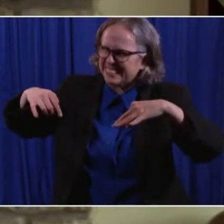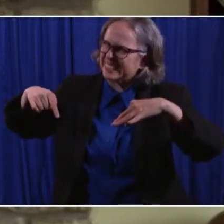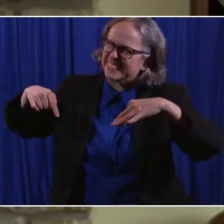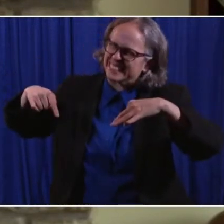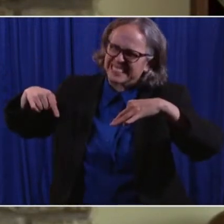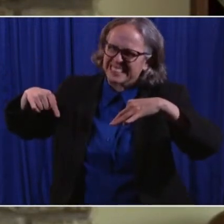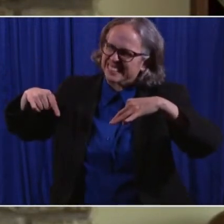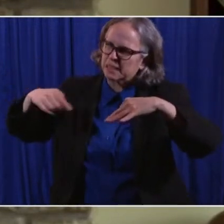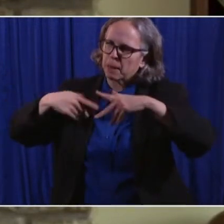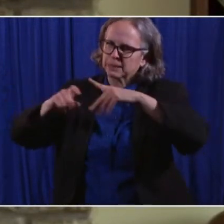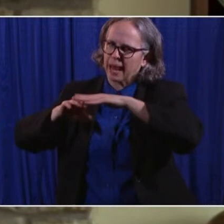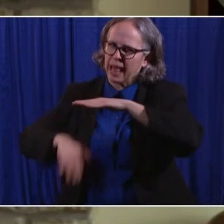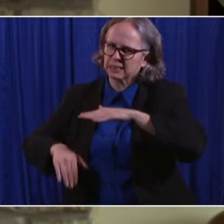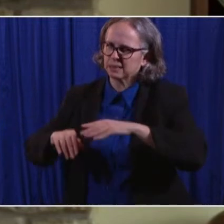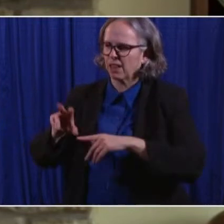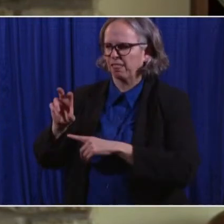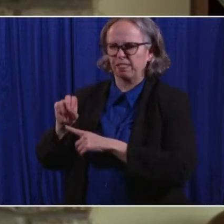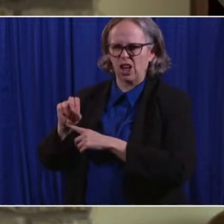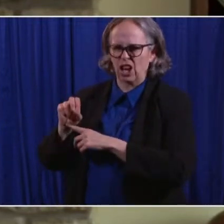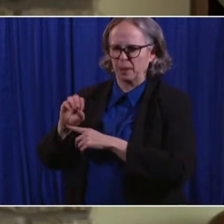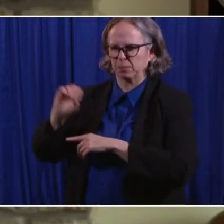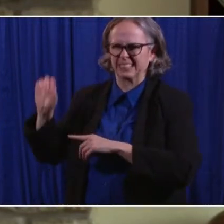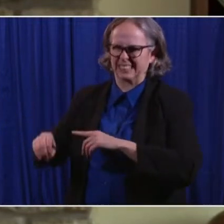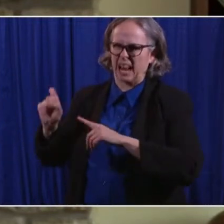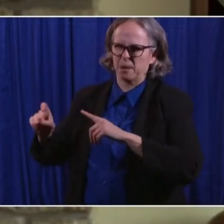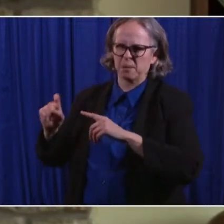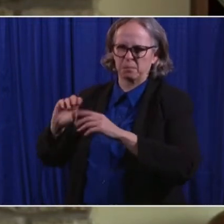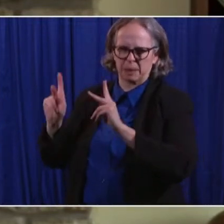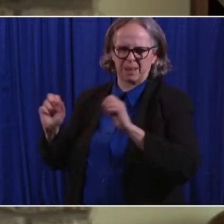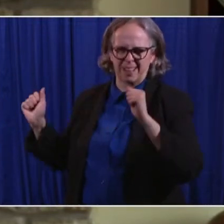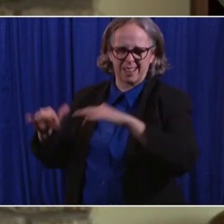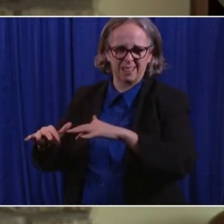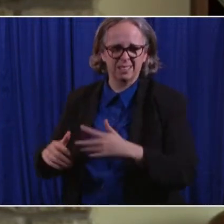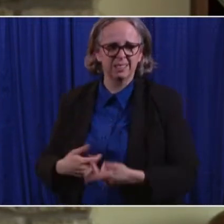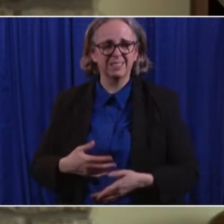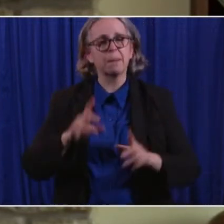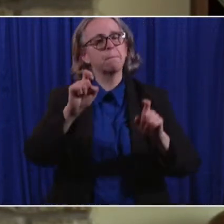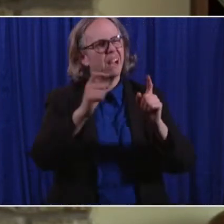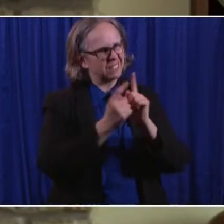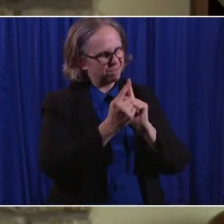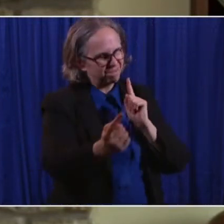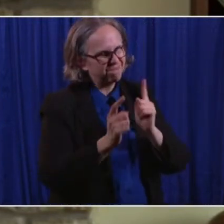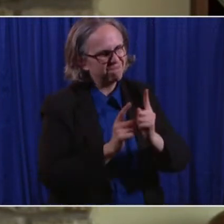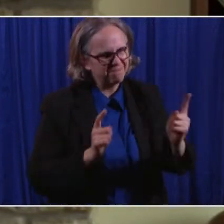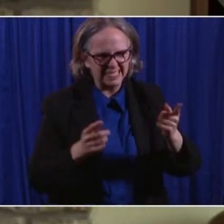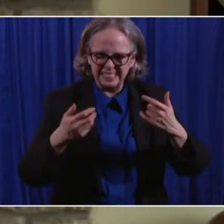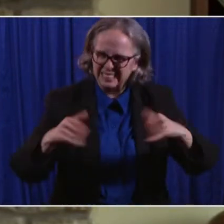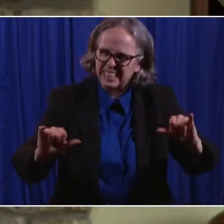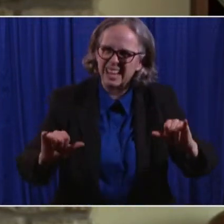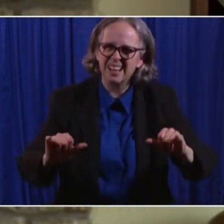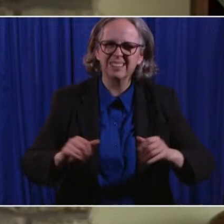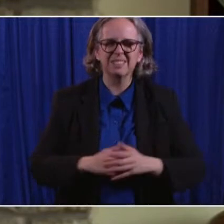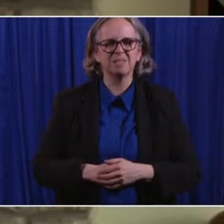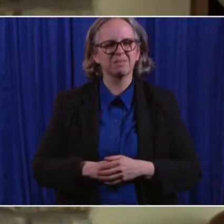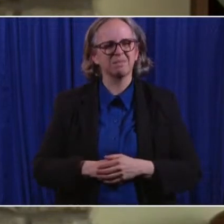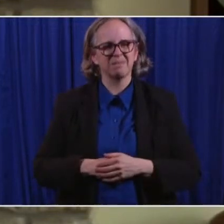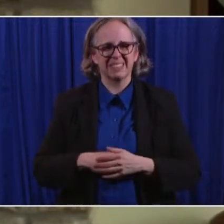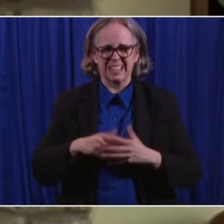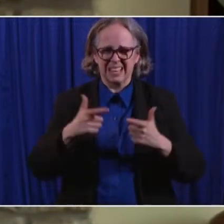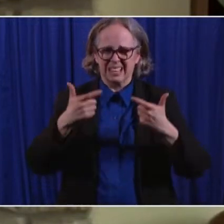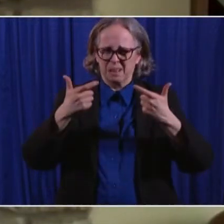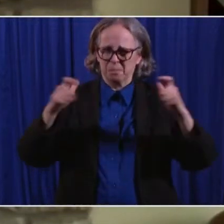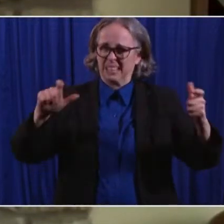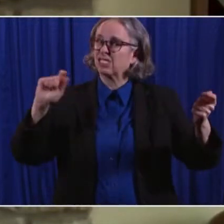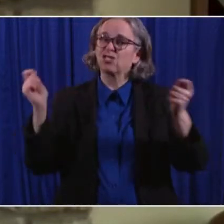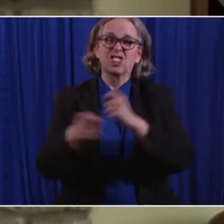about 30%. Social distancing will be required. The other main thing is that we're asking the fairs